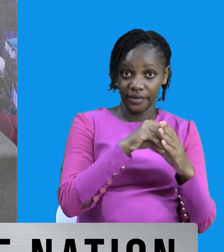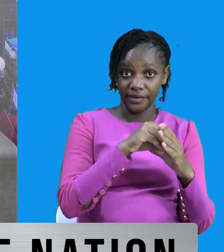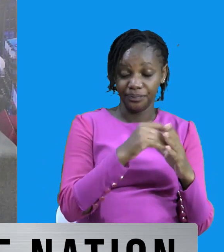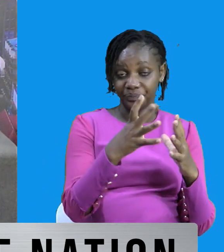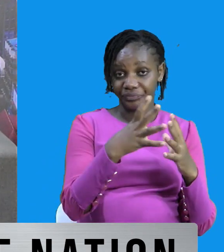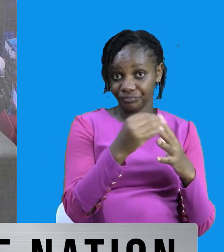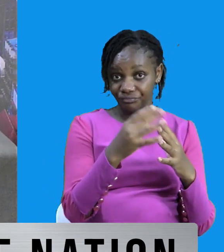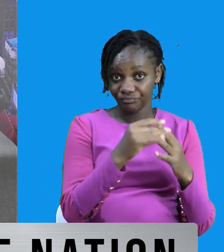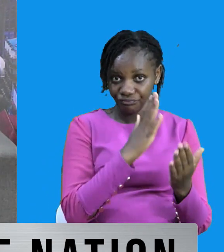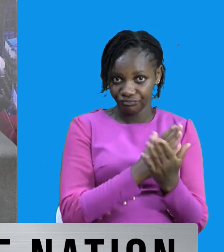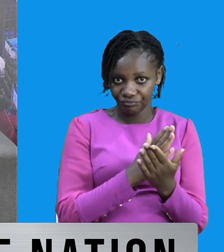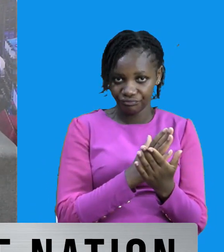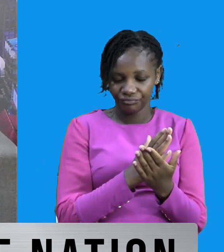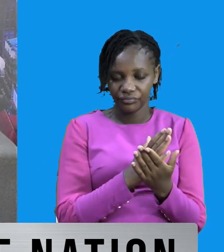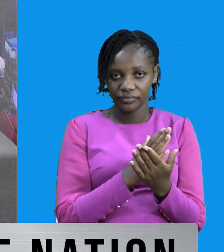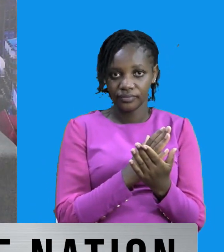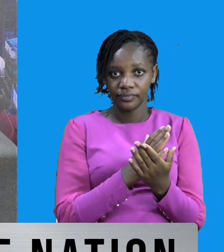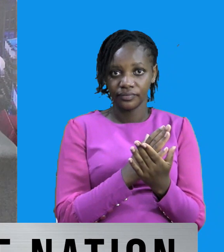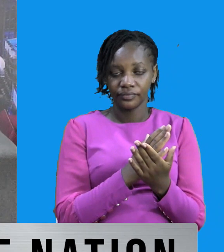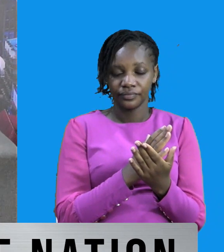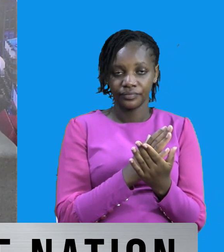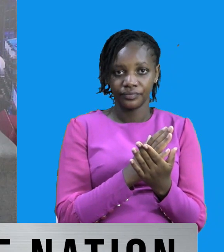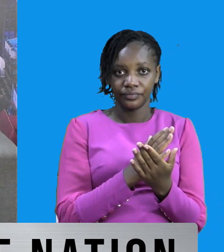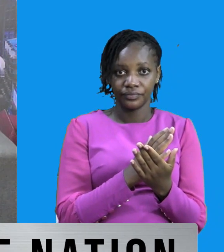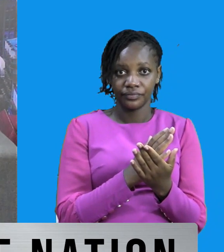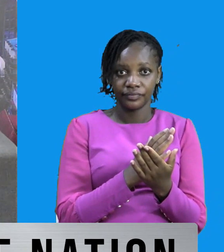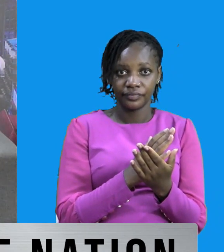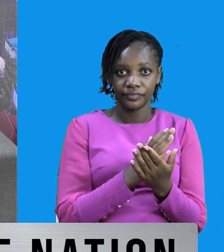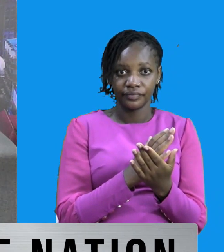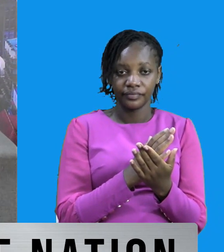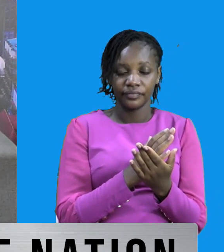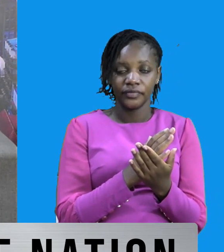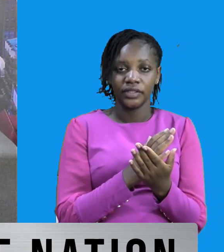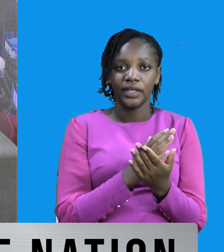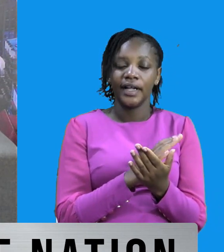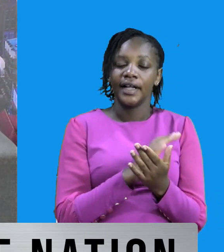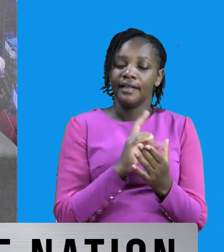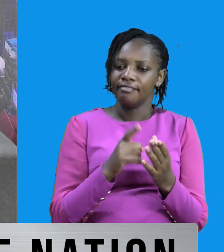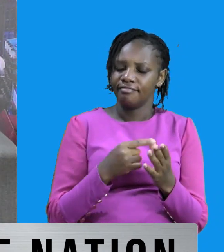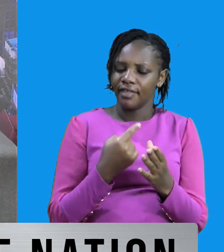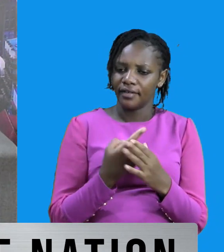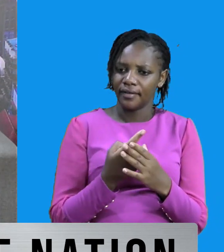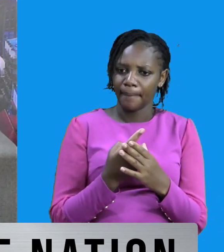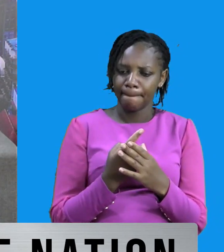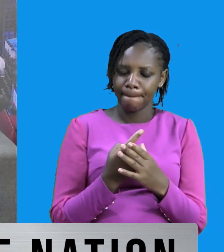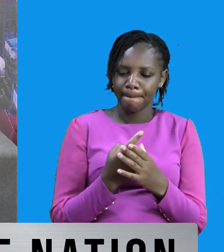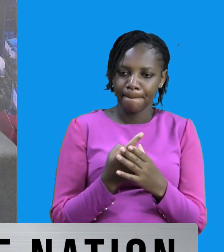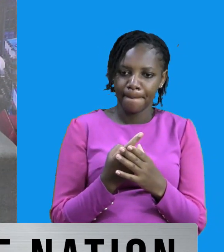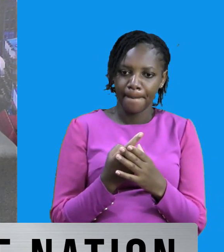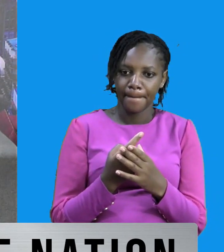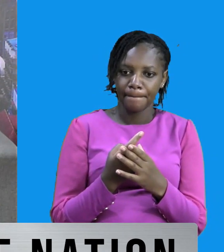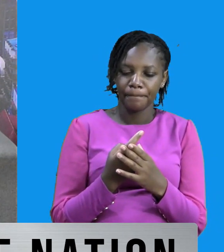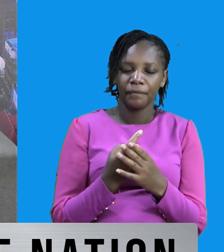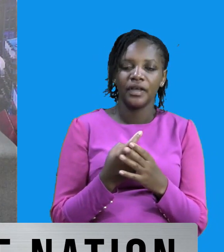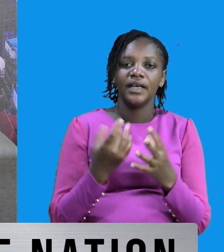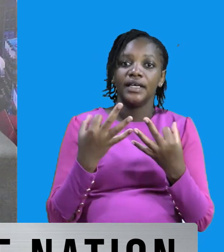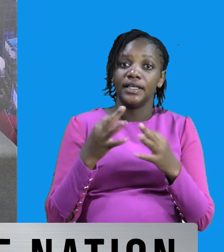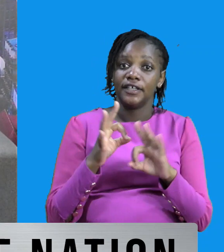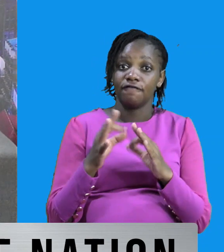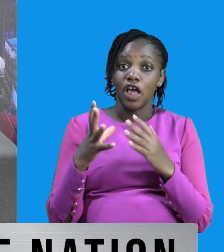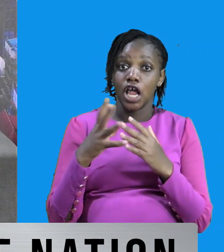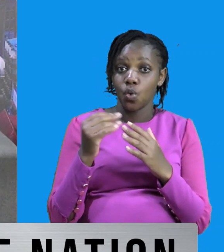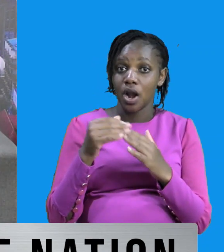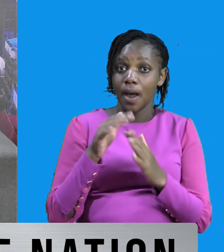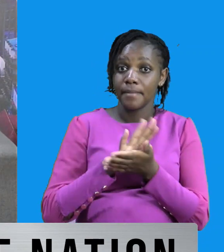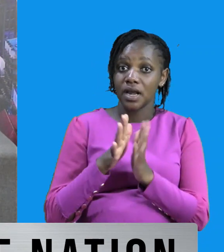funds that we use, the fiat currency that is used. And the question now is that if it goes higher,